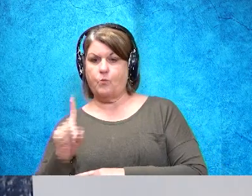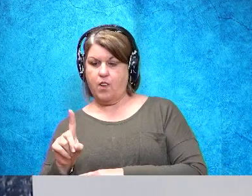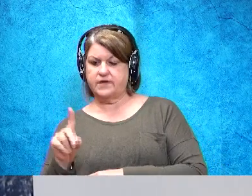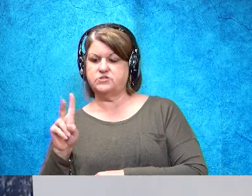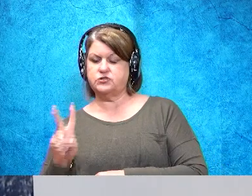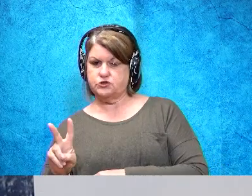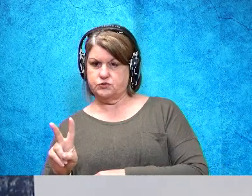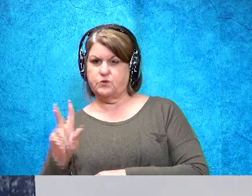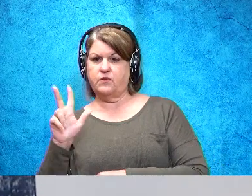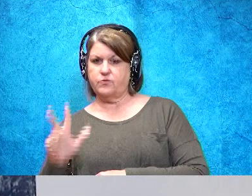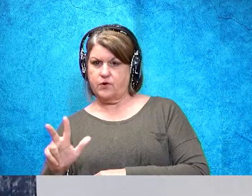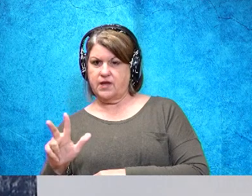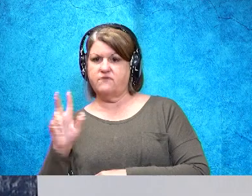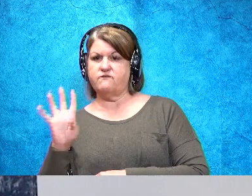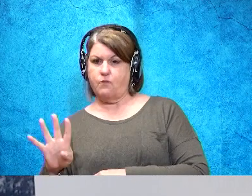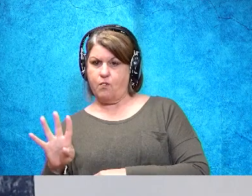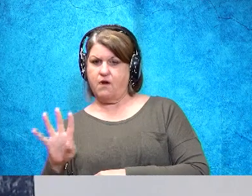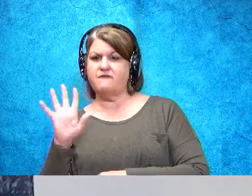4,